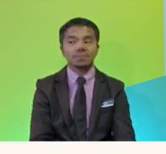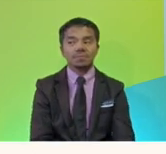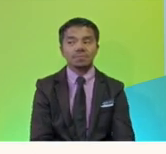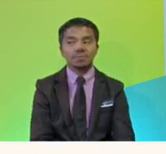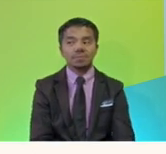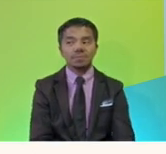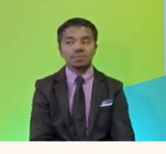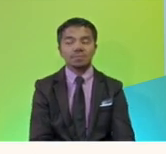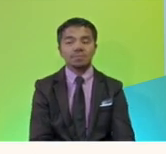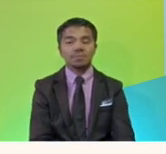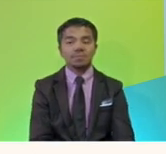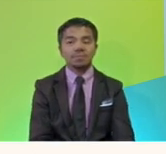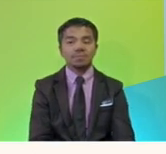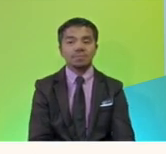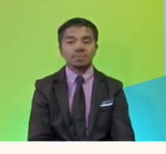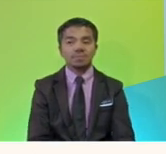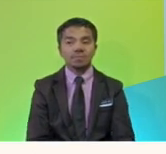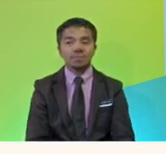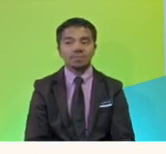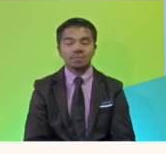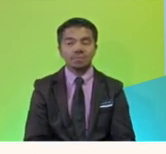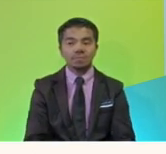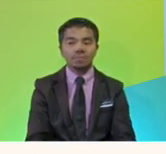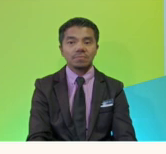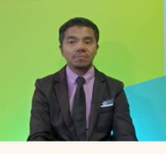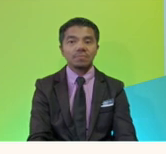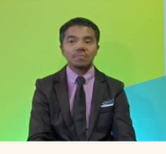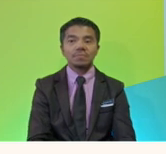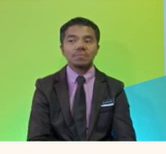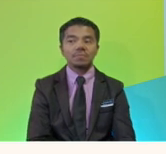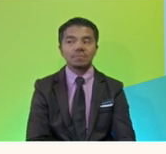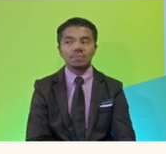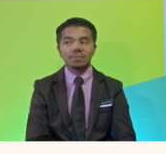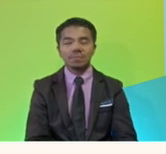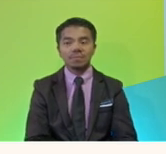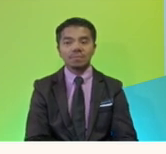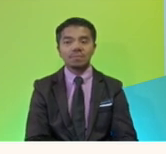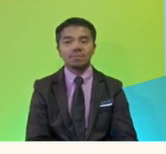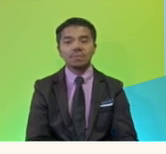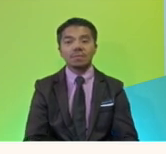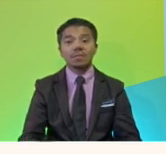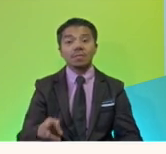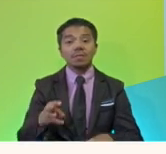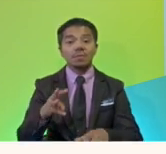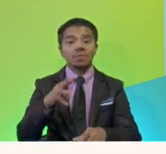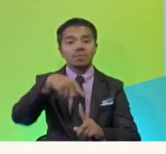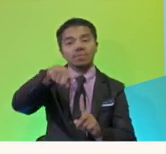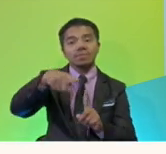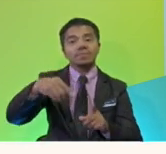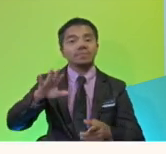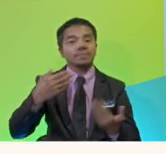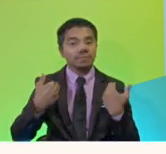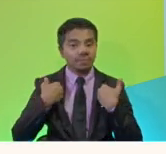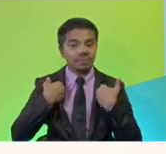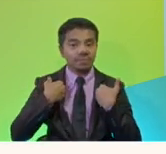When I was in school, I played every sport I could. I really liked working out, and I also liked being